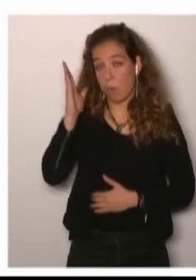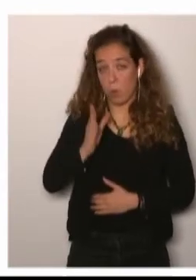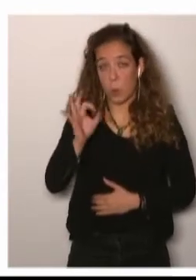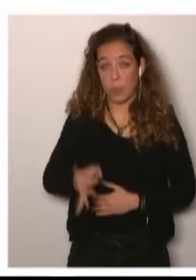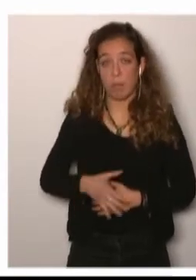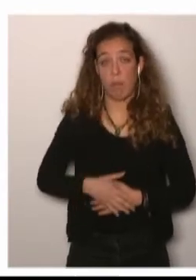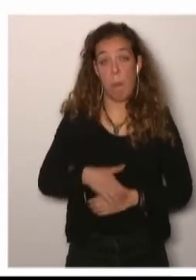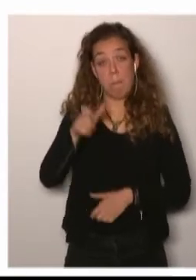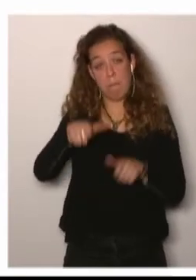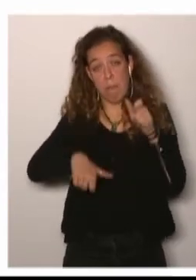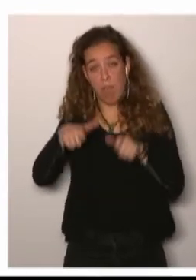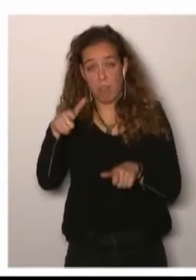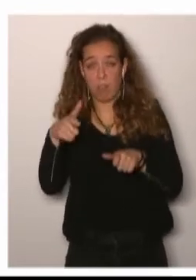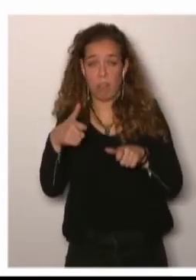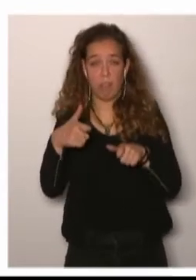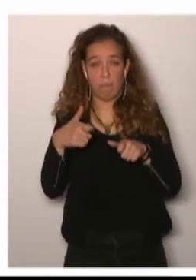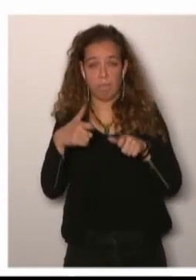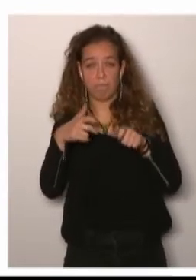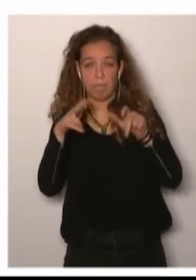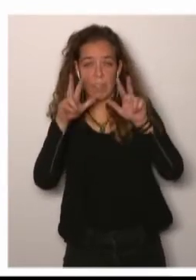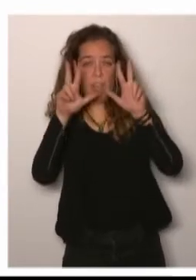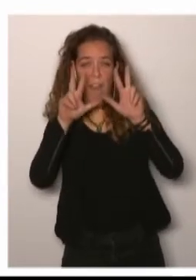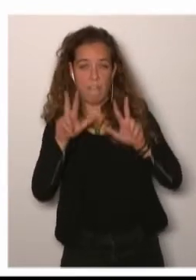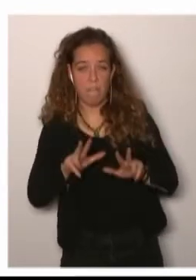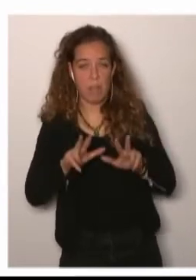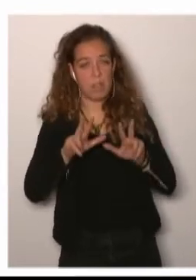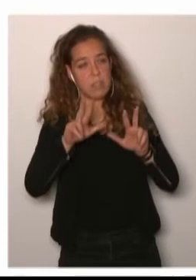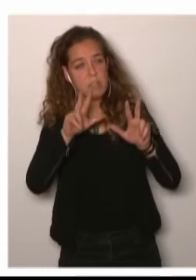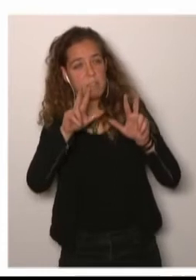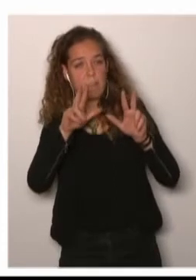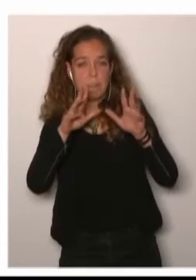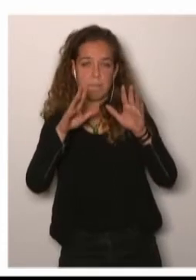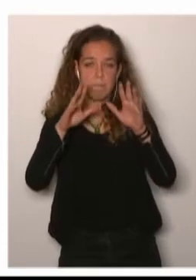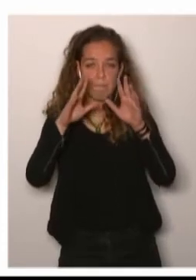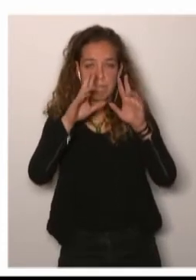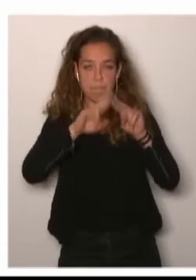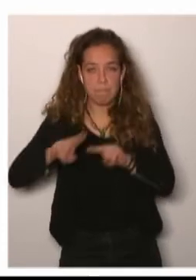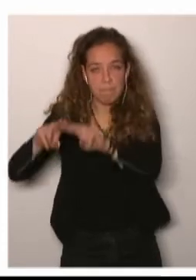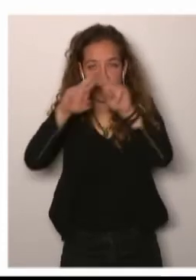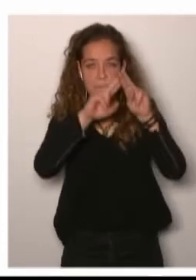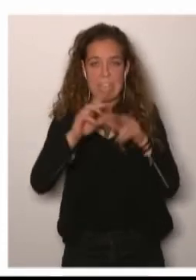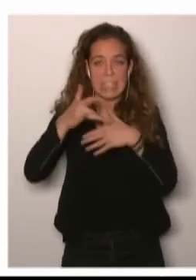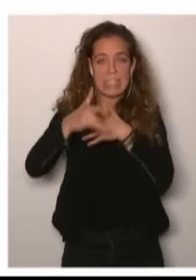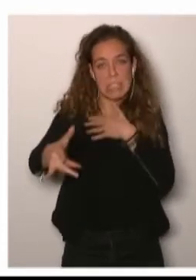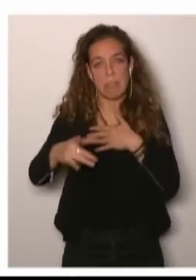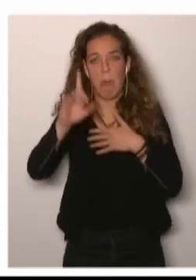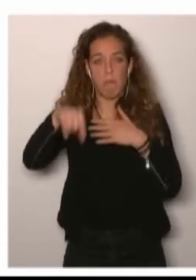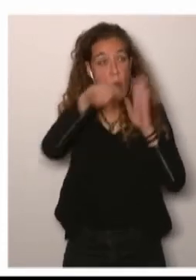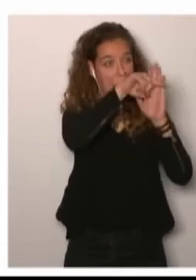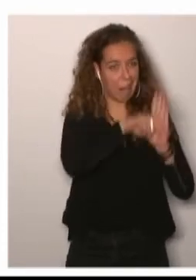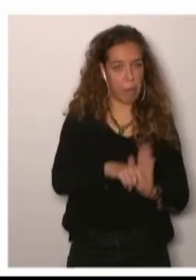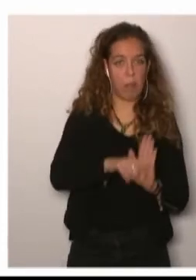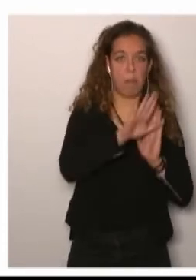requirements globally, emphasized again through recent changes in the US regulation, there's a clear need for further